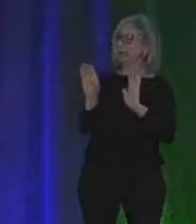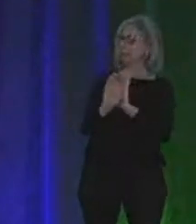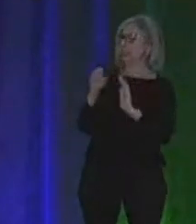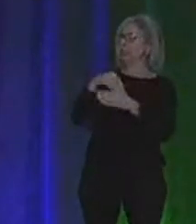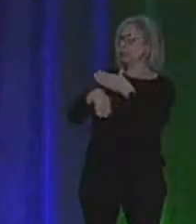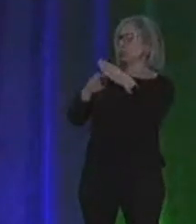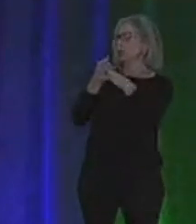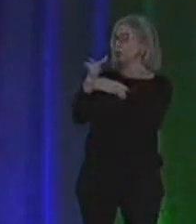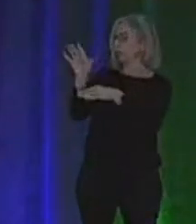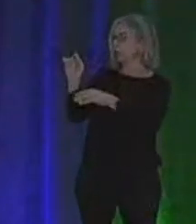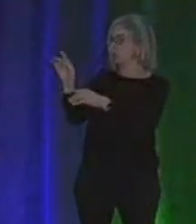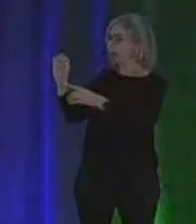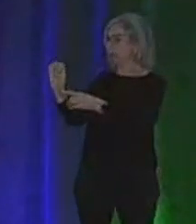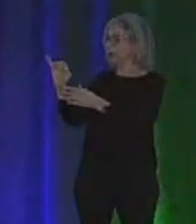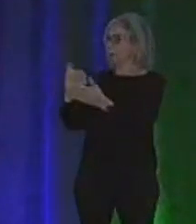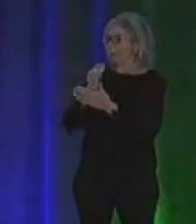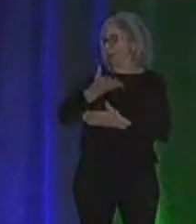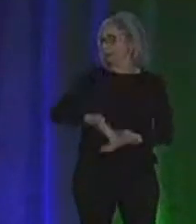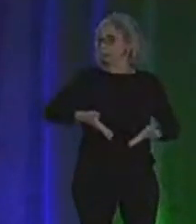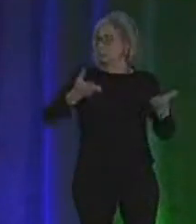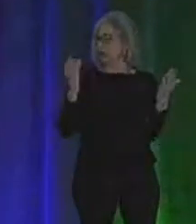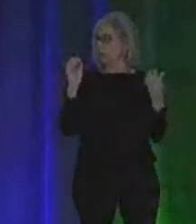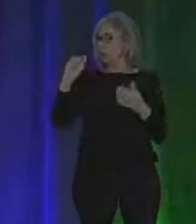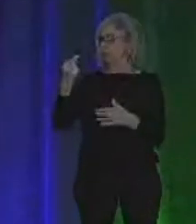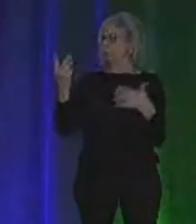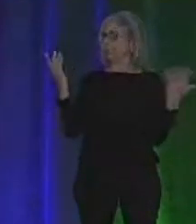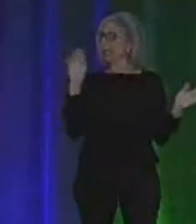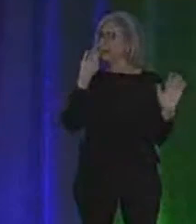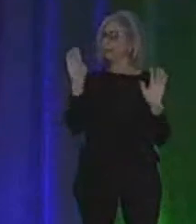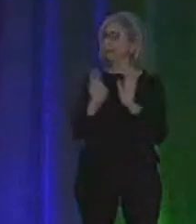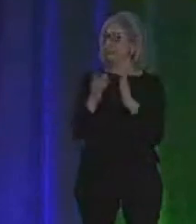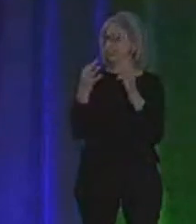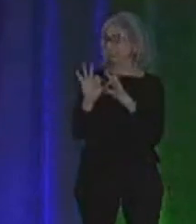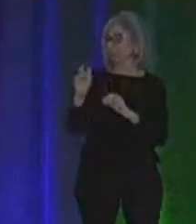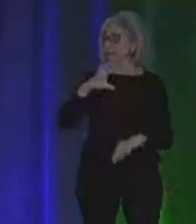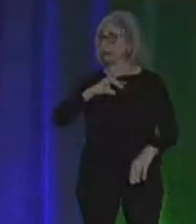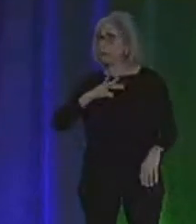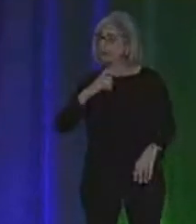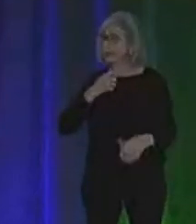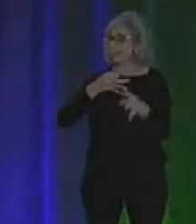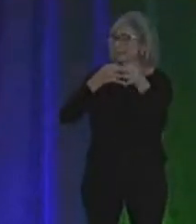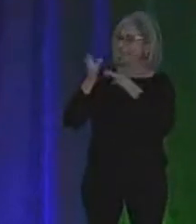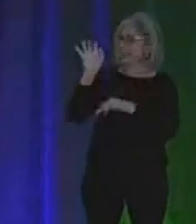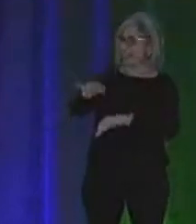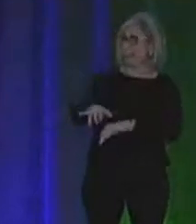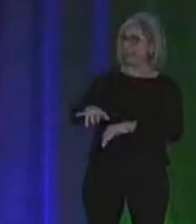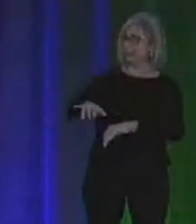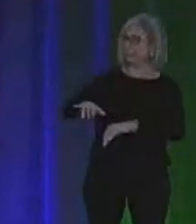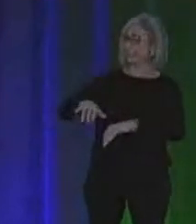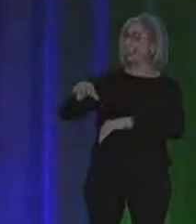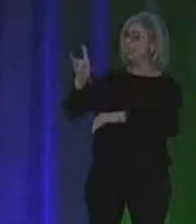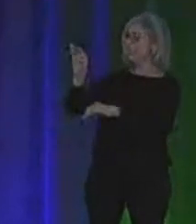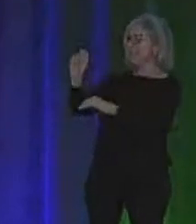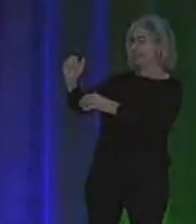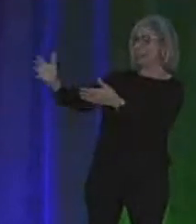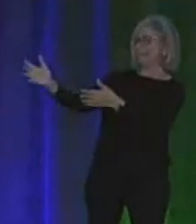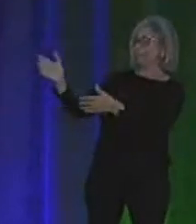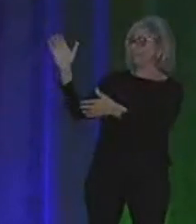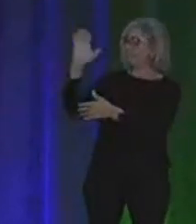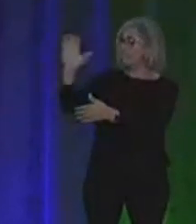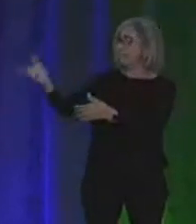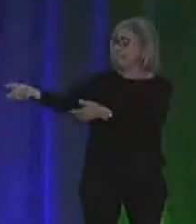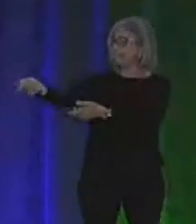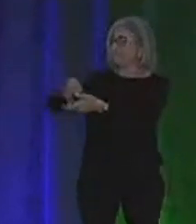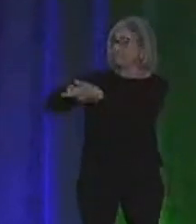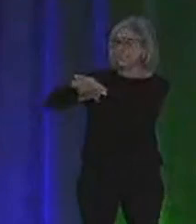career route, and that will be the OG image. So it's pretty cool that you can define things like that. And then data fetching, which we